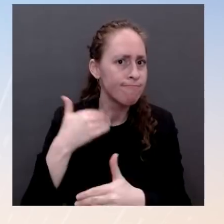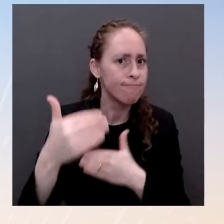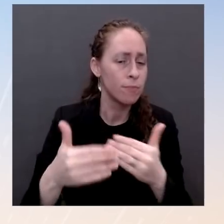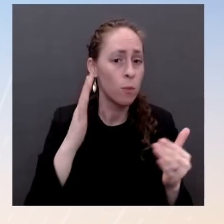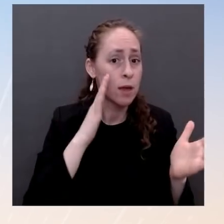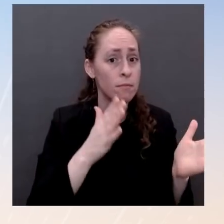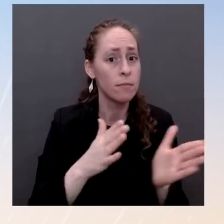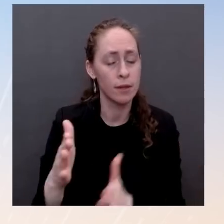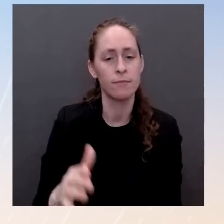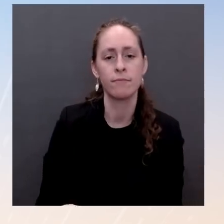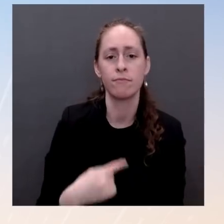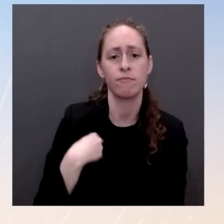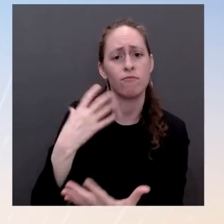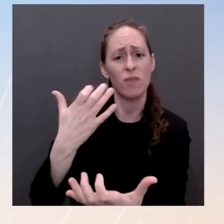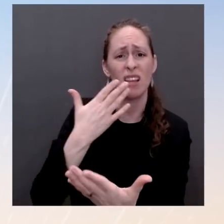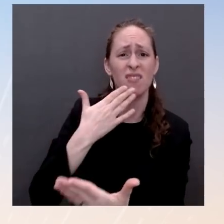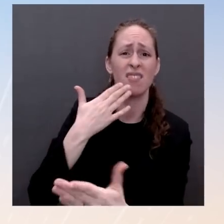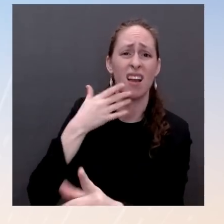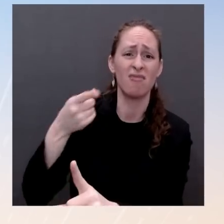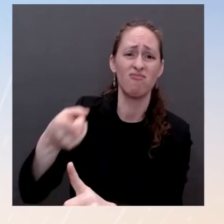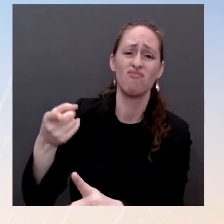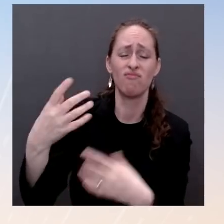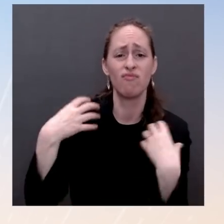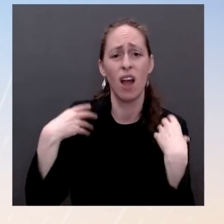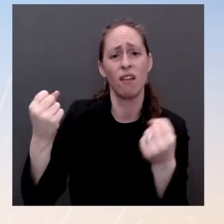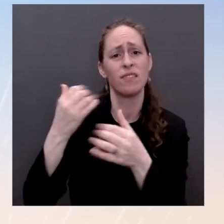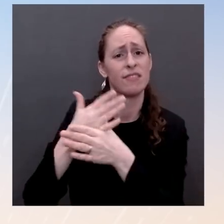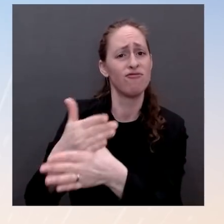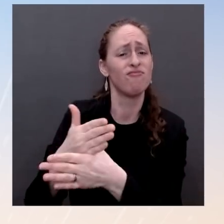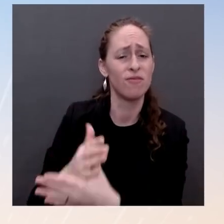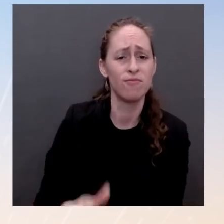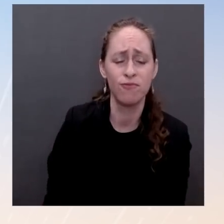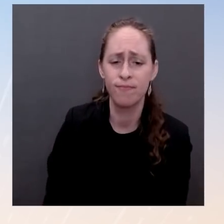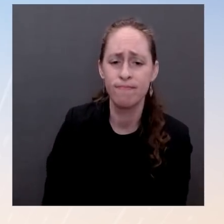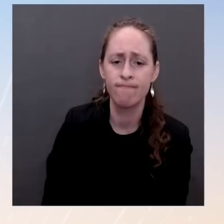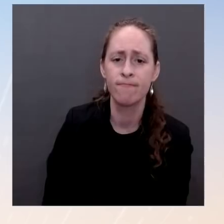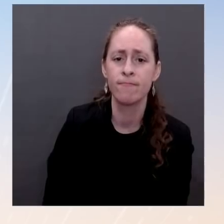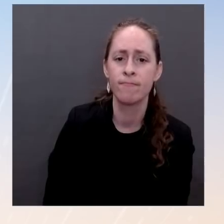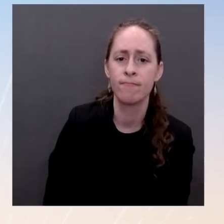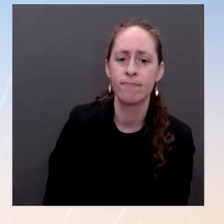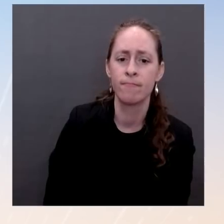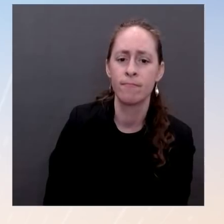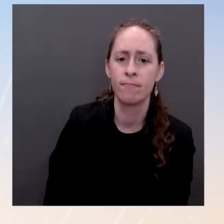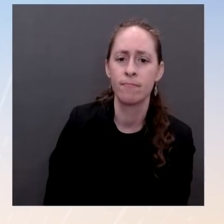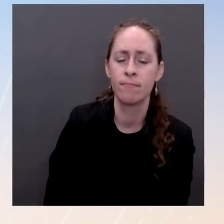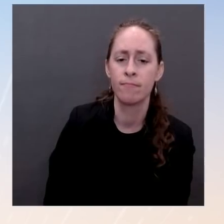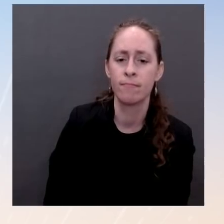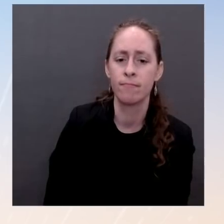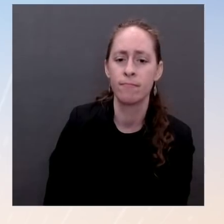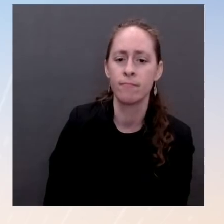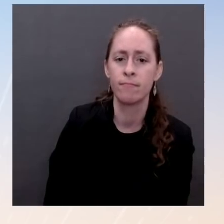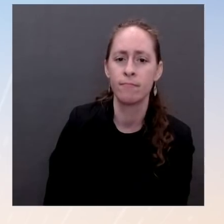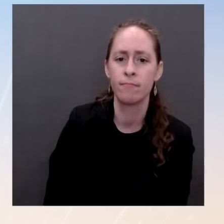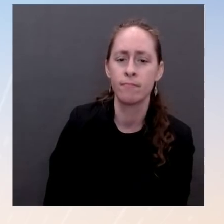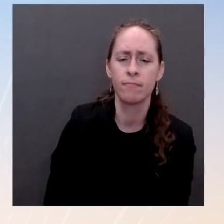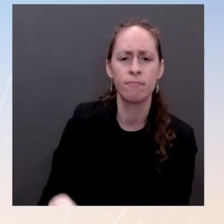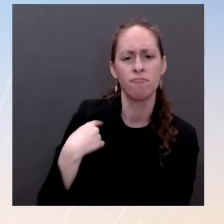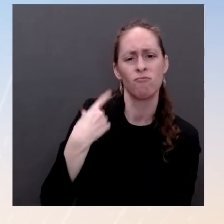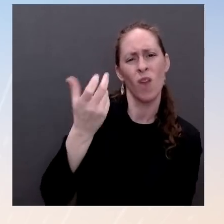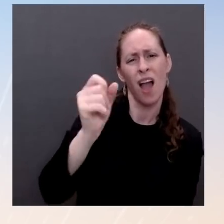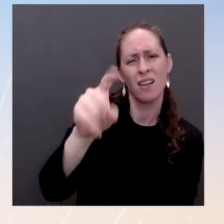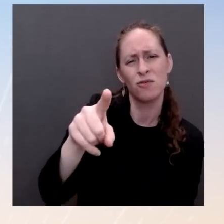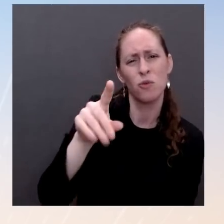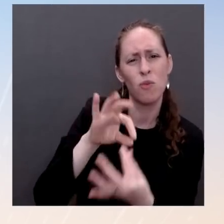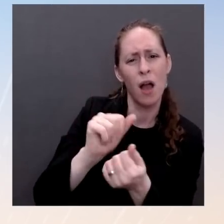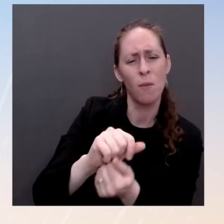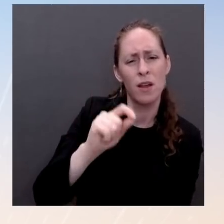quick on Ukraine, Jen. President Biden said that we should give diplomacy every chance to succeed. Secretary Blinken, after his call with Foreign Minister Lavrov,